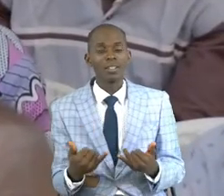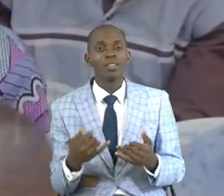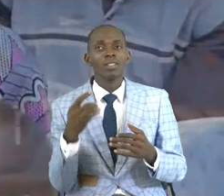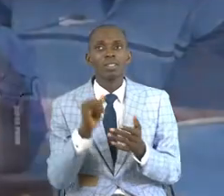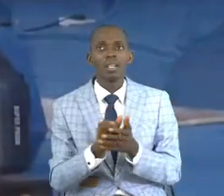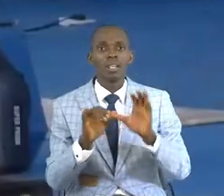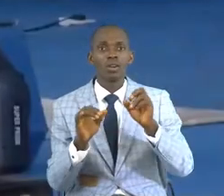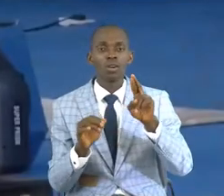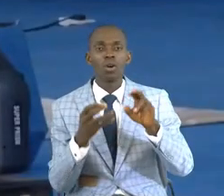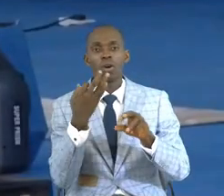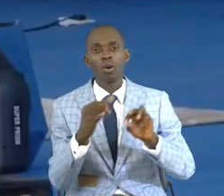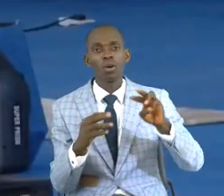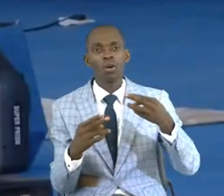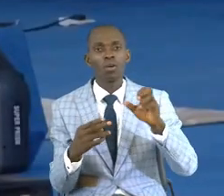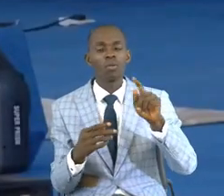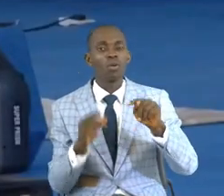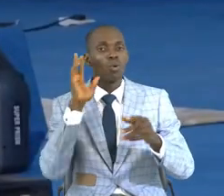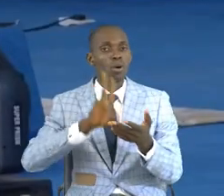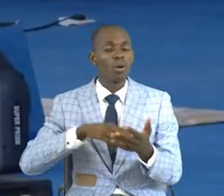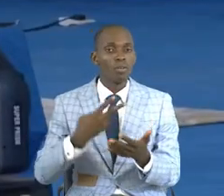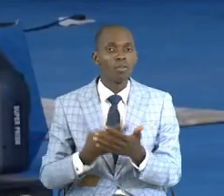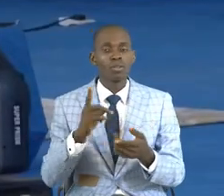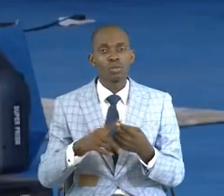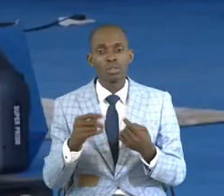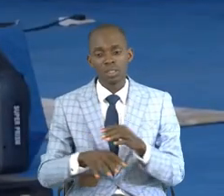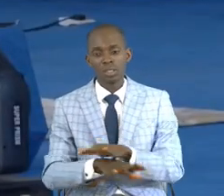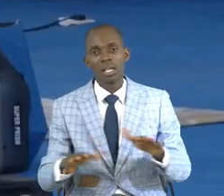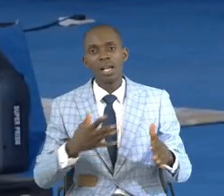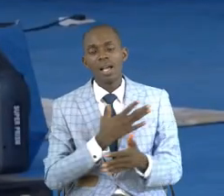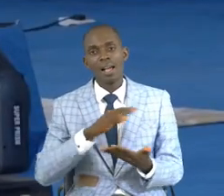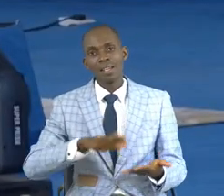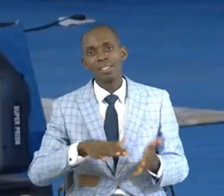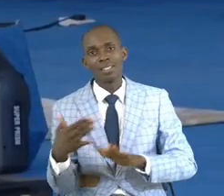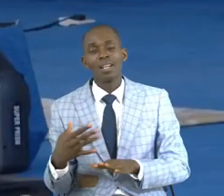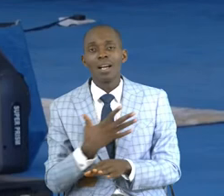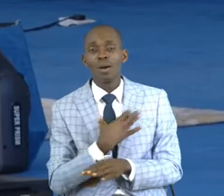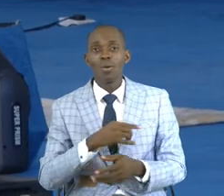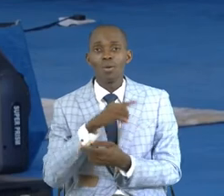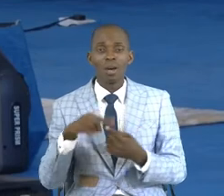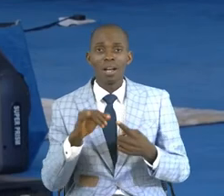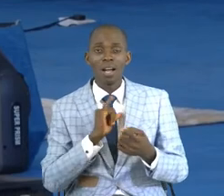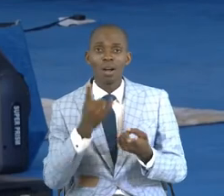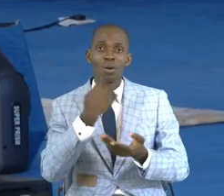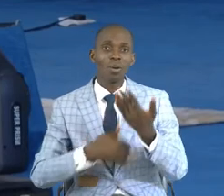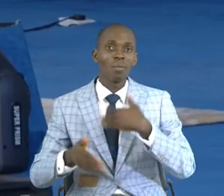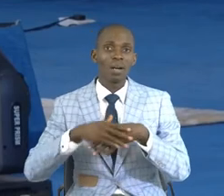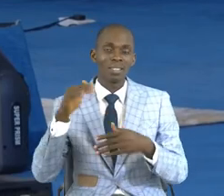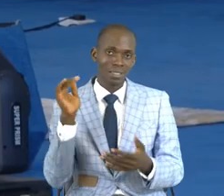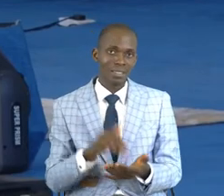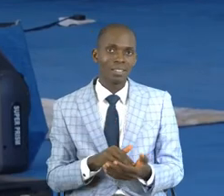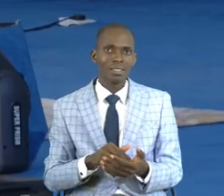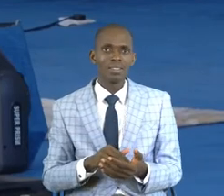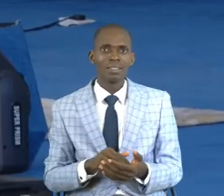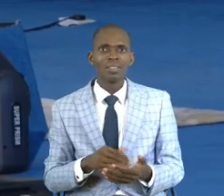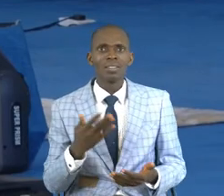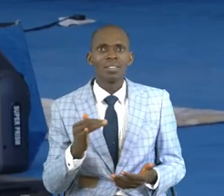fall into the ground and die. And when I come back again, because I cannot stay away without coming